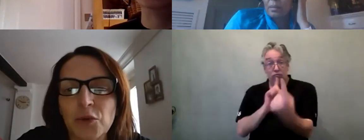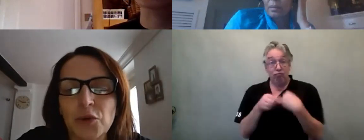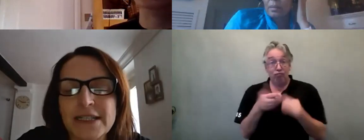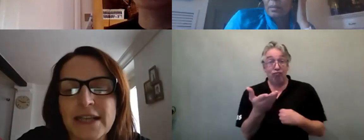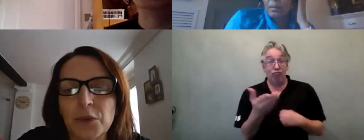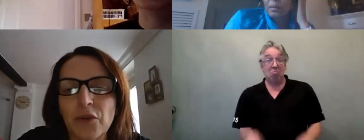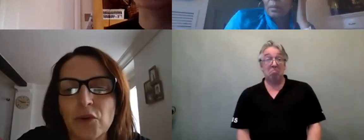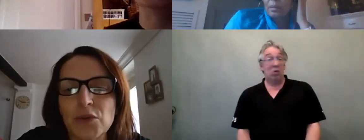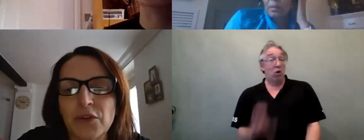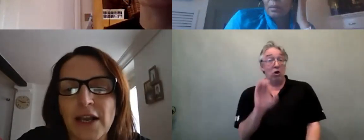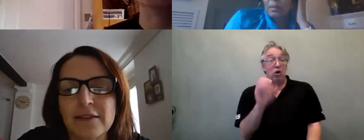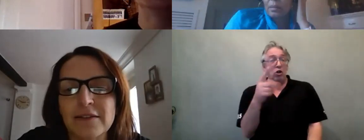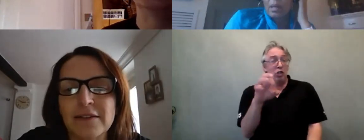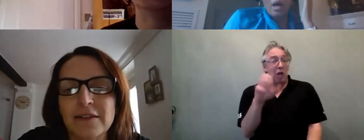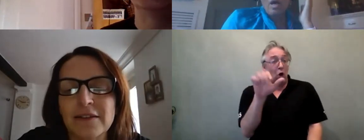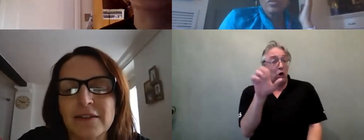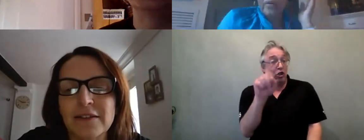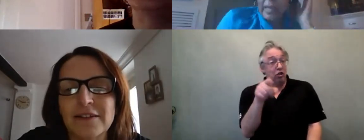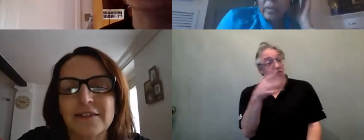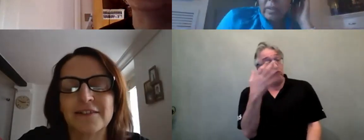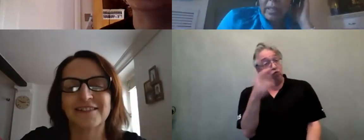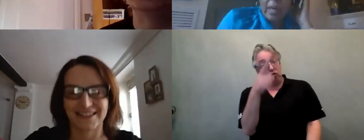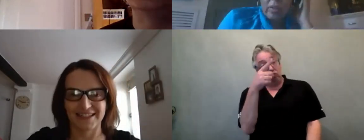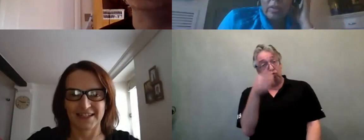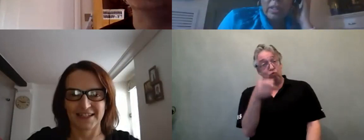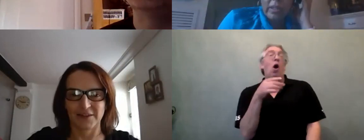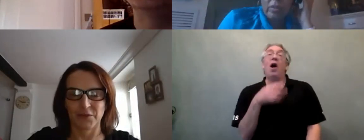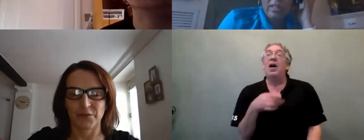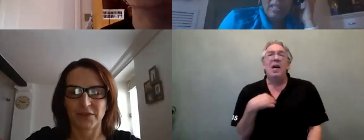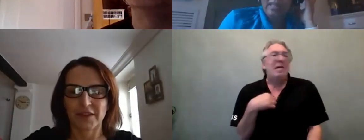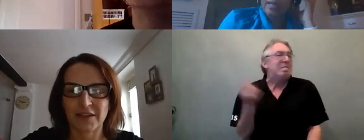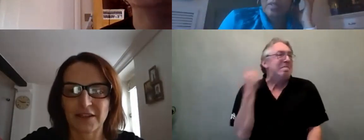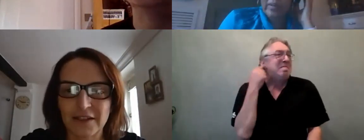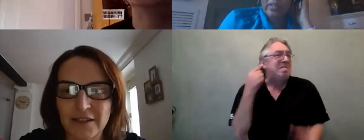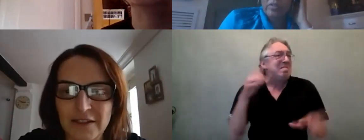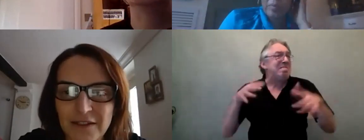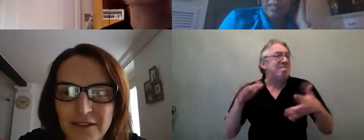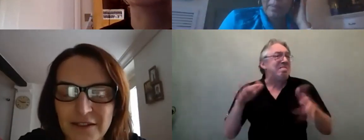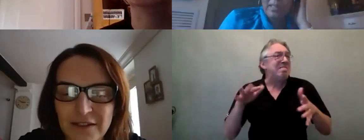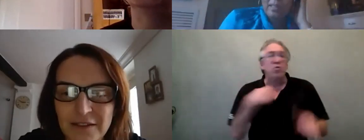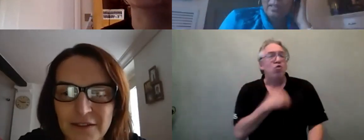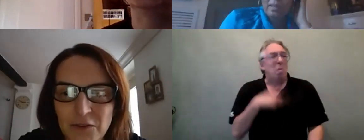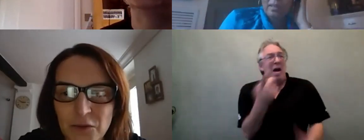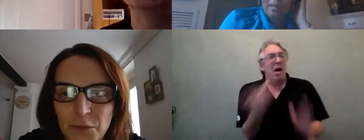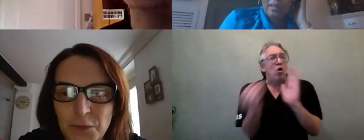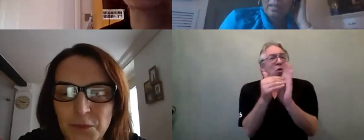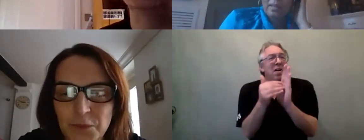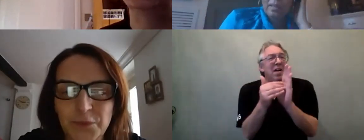Charlotte, do you want to start with your thoughts on that? Oh, sorry, I couldn't hear you, Tiziana. I'm sorry. Could you repeat that, please?